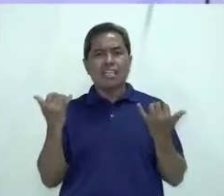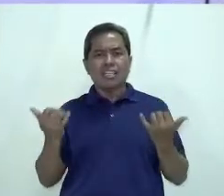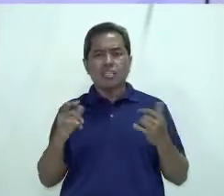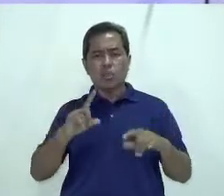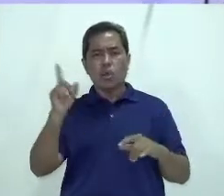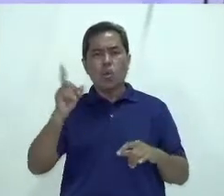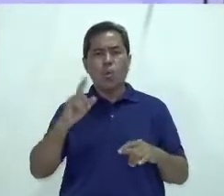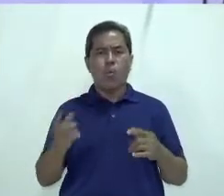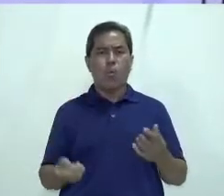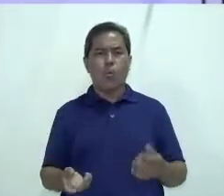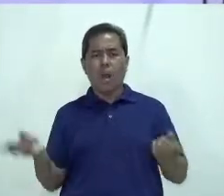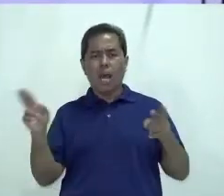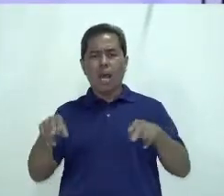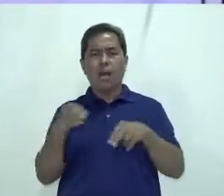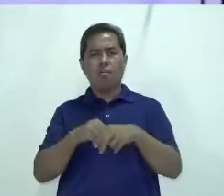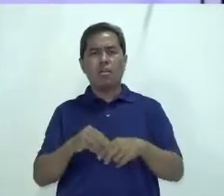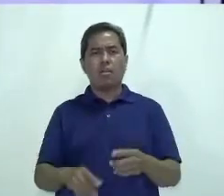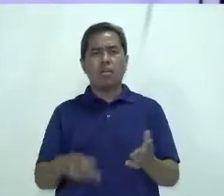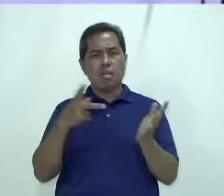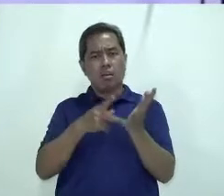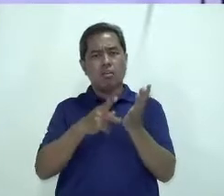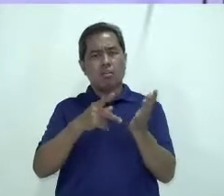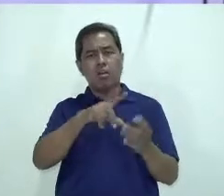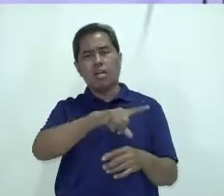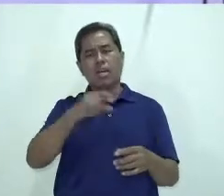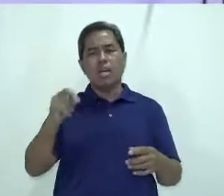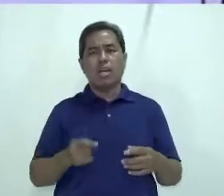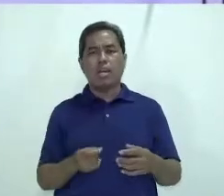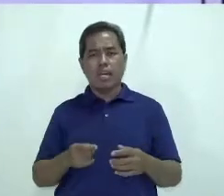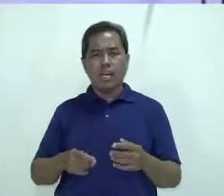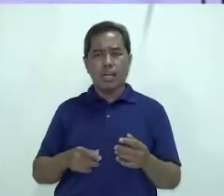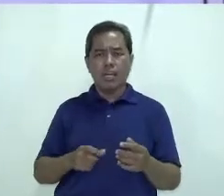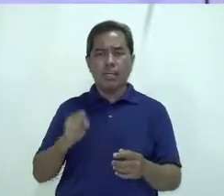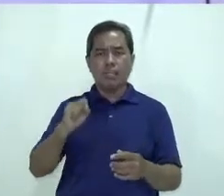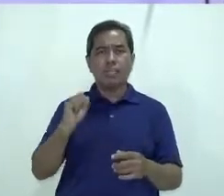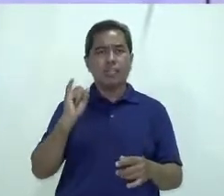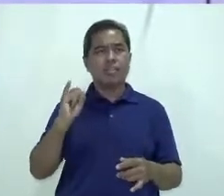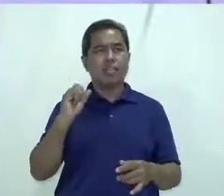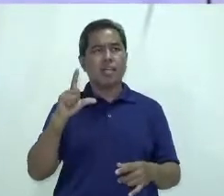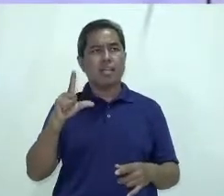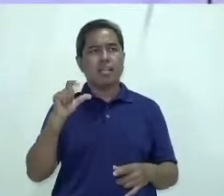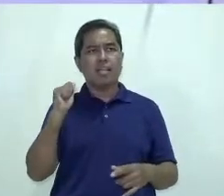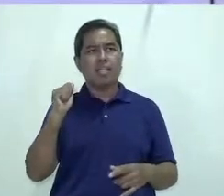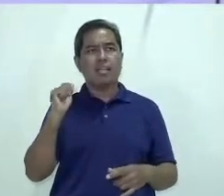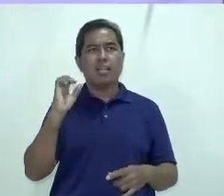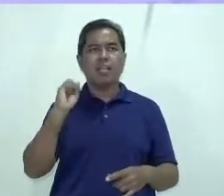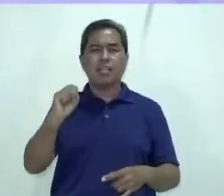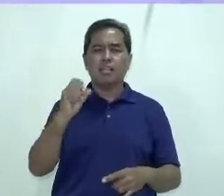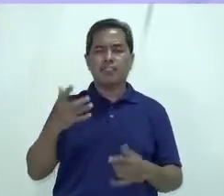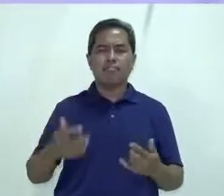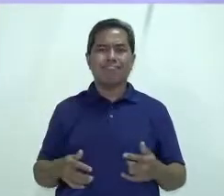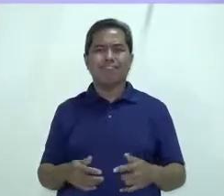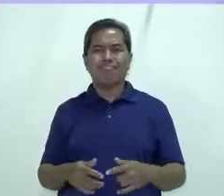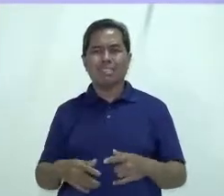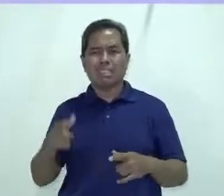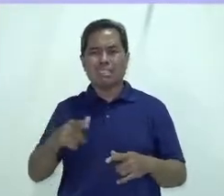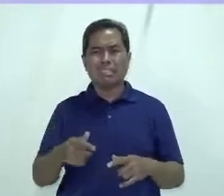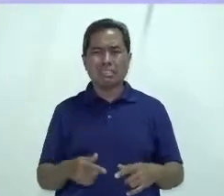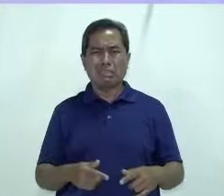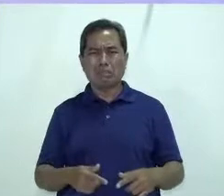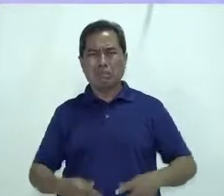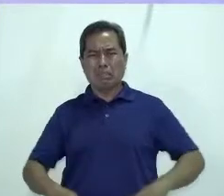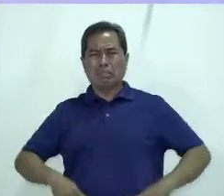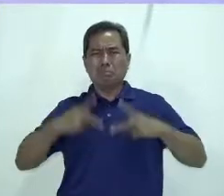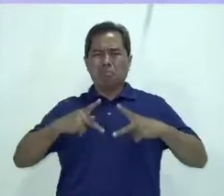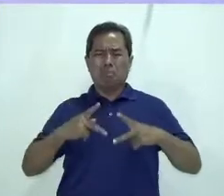Silas. This was an impossible situation. First of all, they had been severely physically